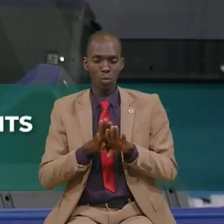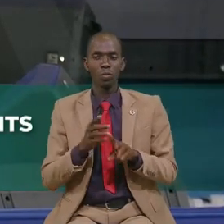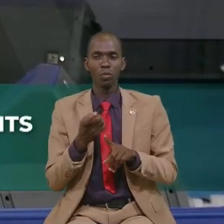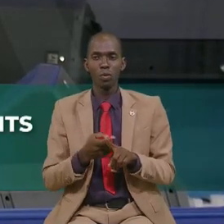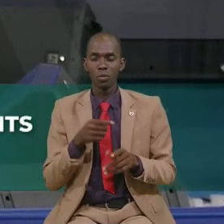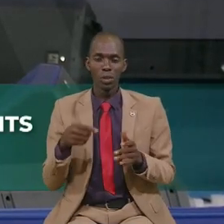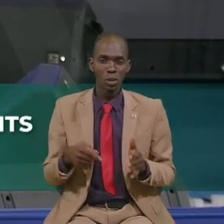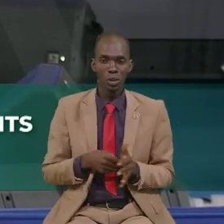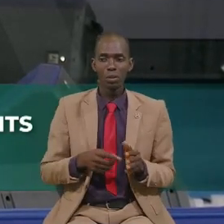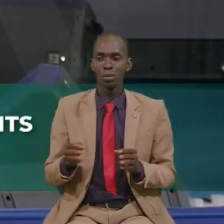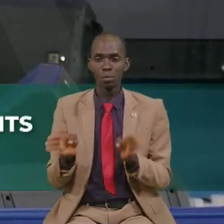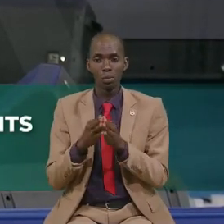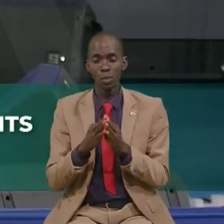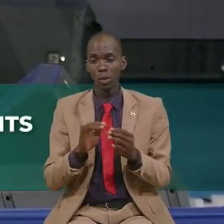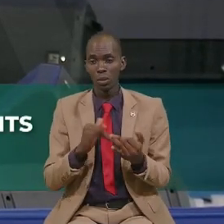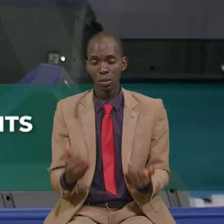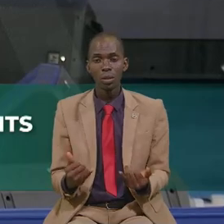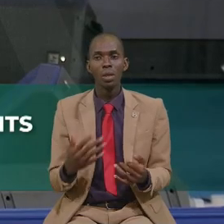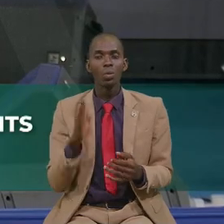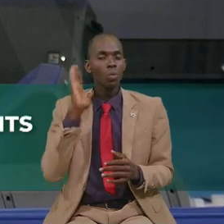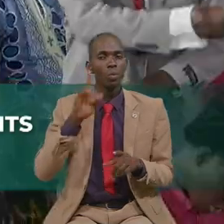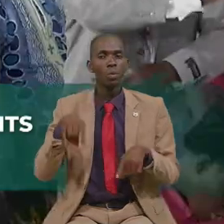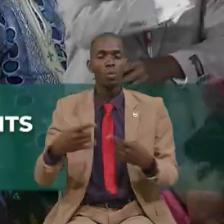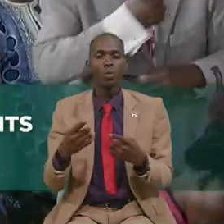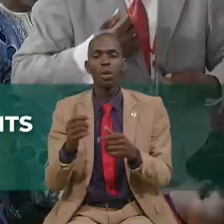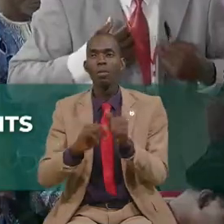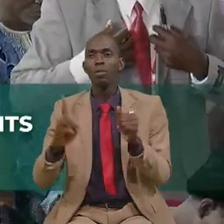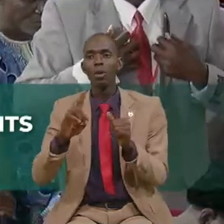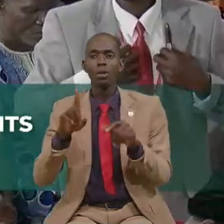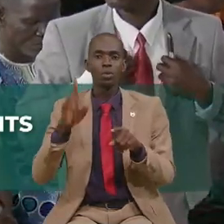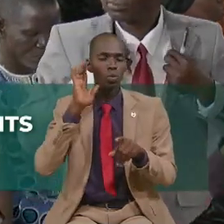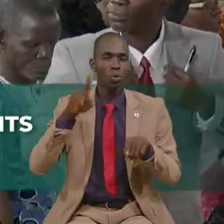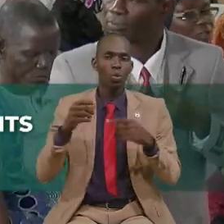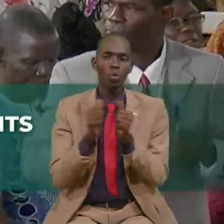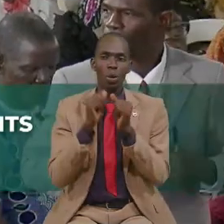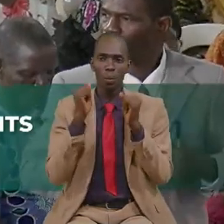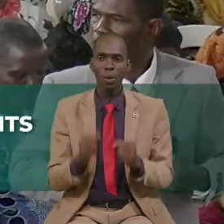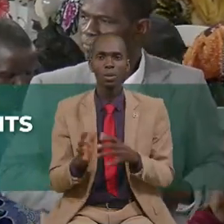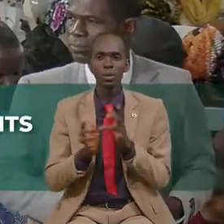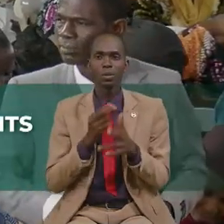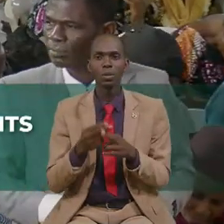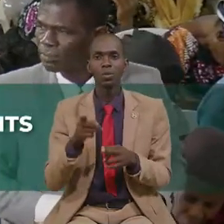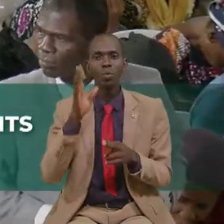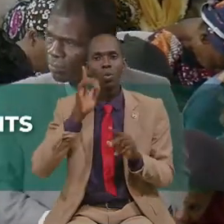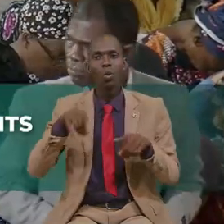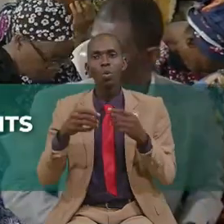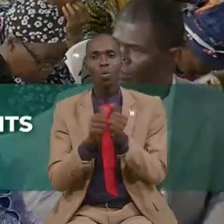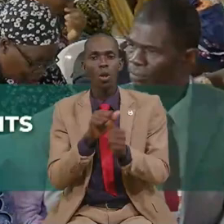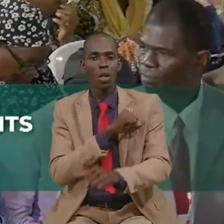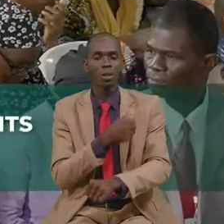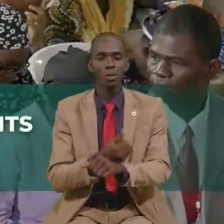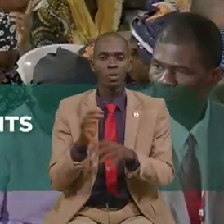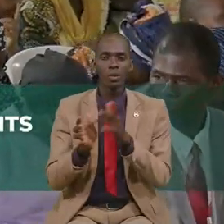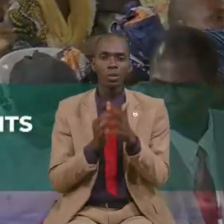scatter everywhere, and you go with power, and you go with authority, and you go with new